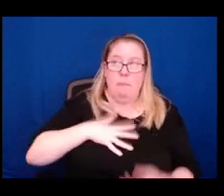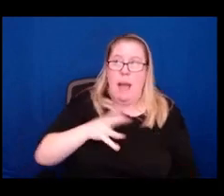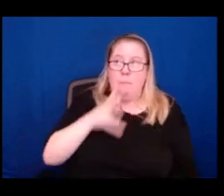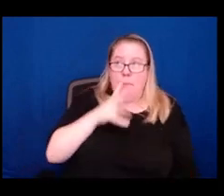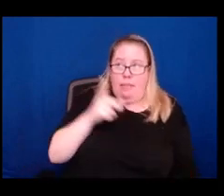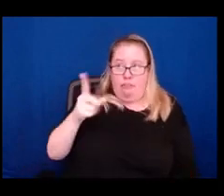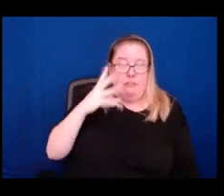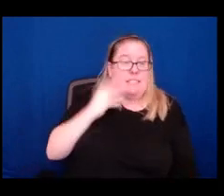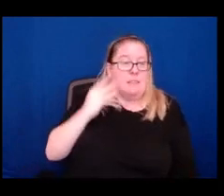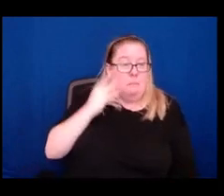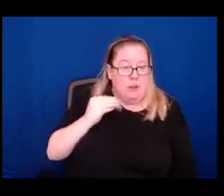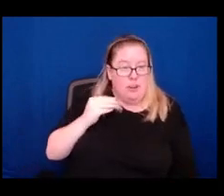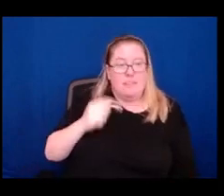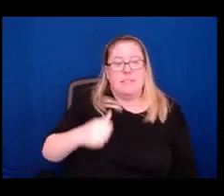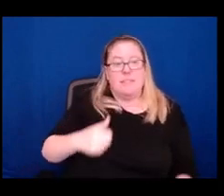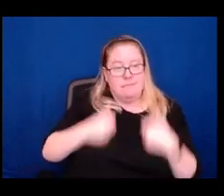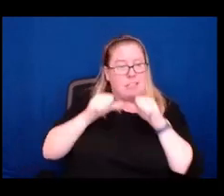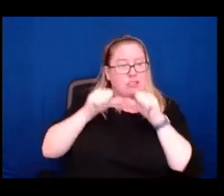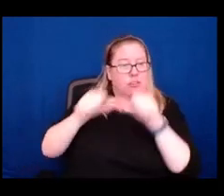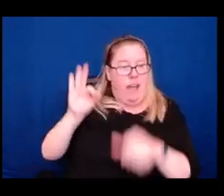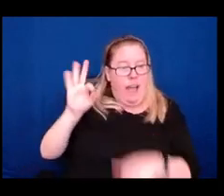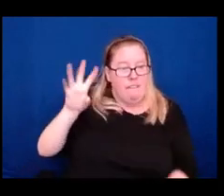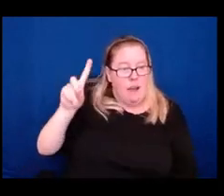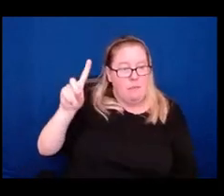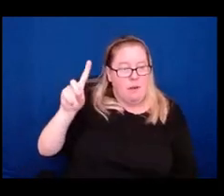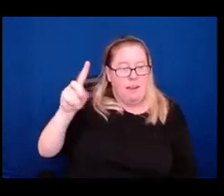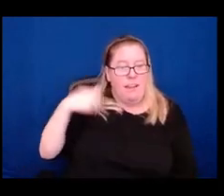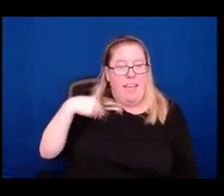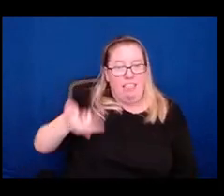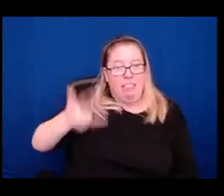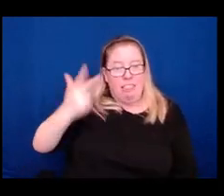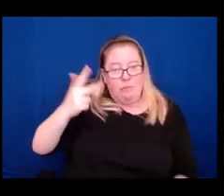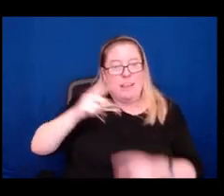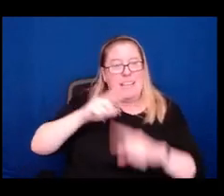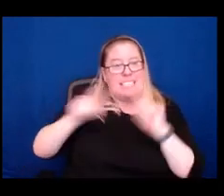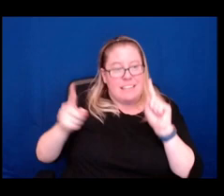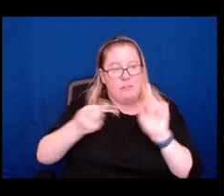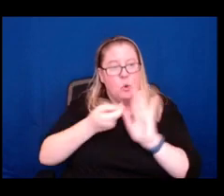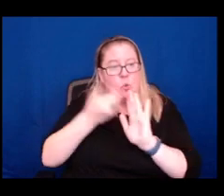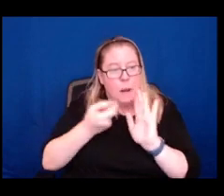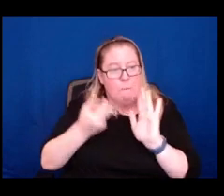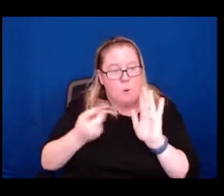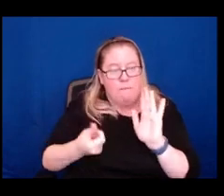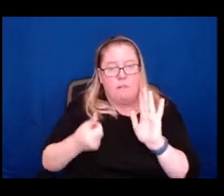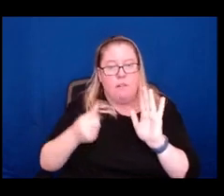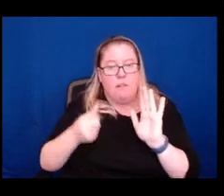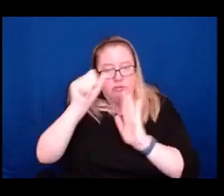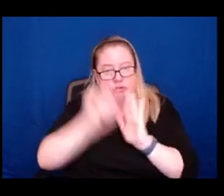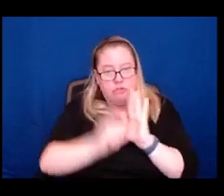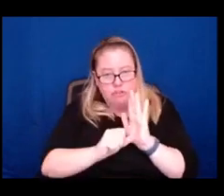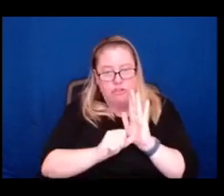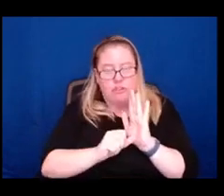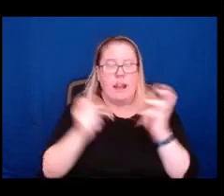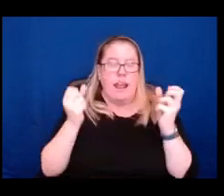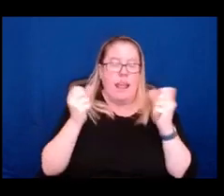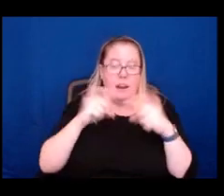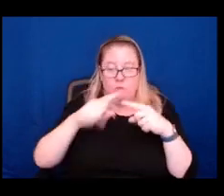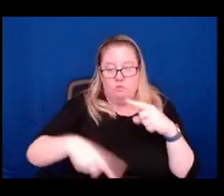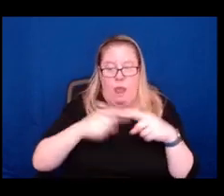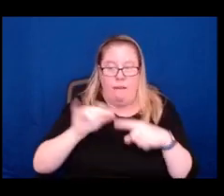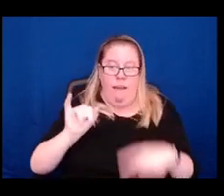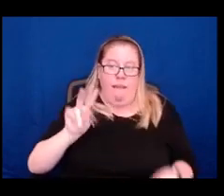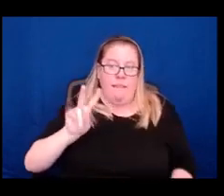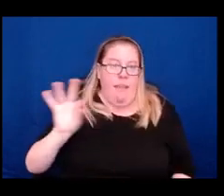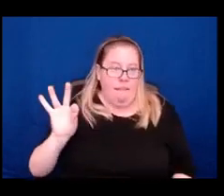woman who experienced and survived fibroids, who had three different fibroid removal surgeries and a round of